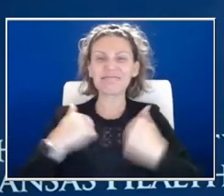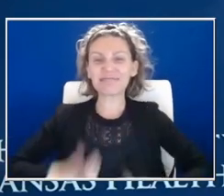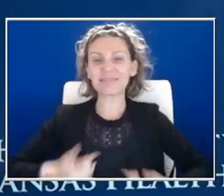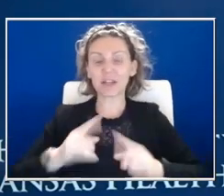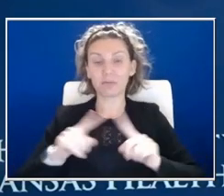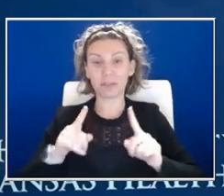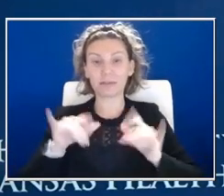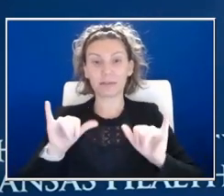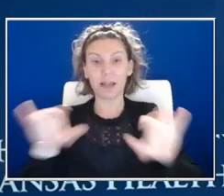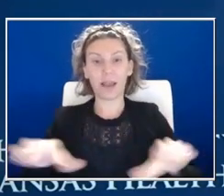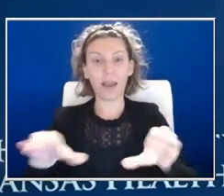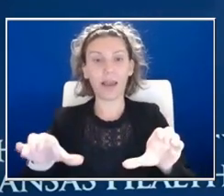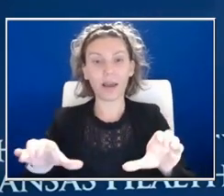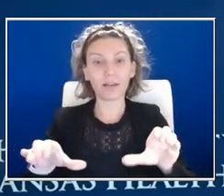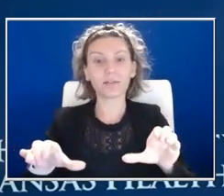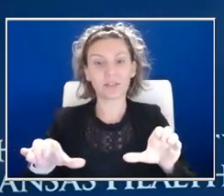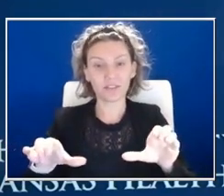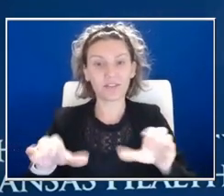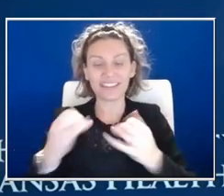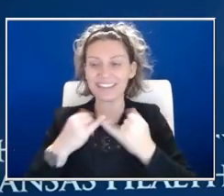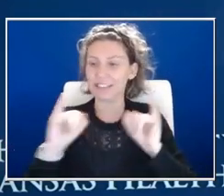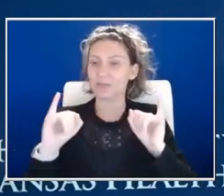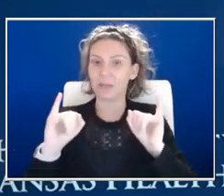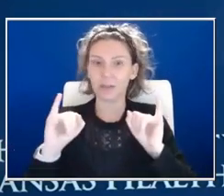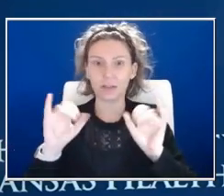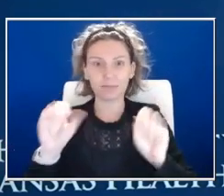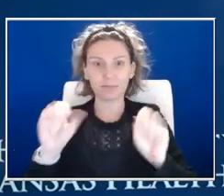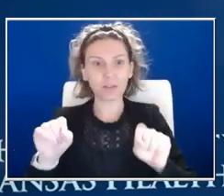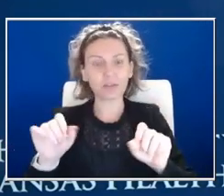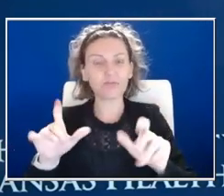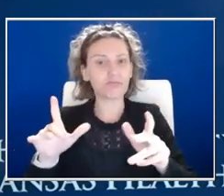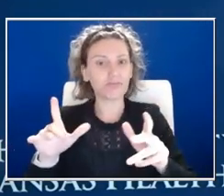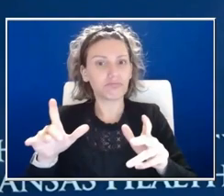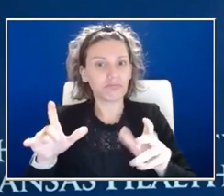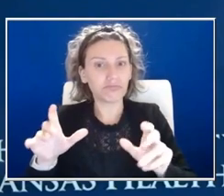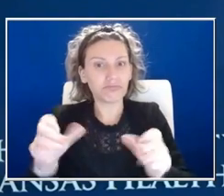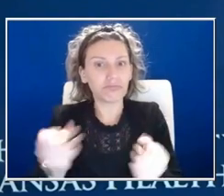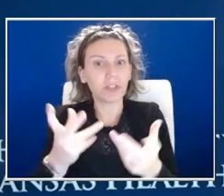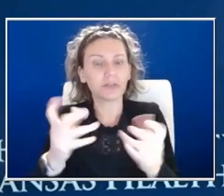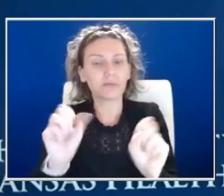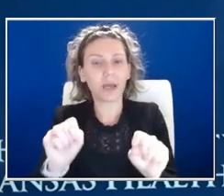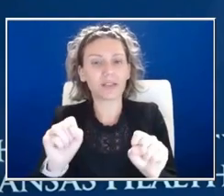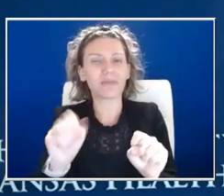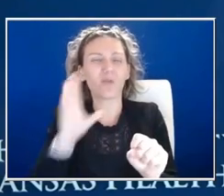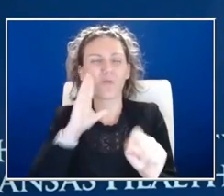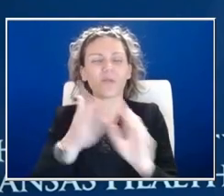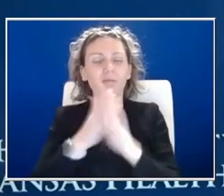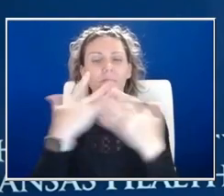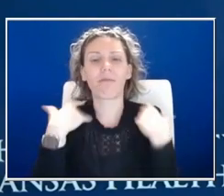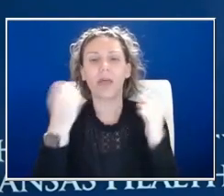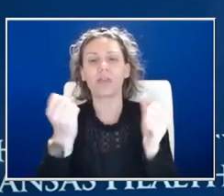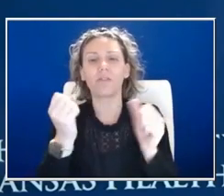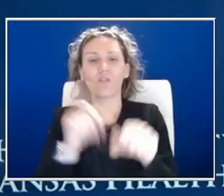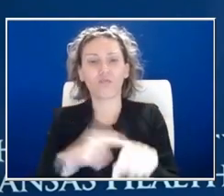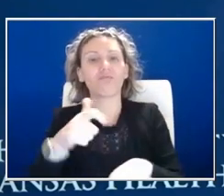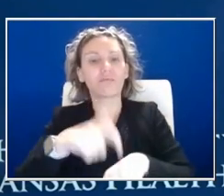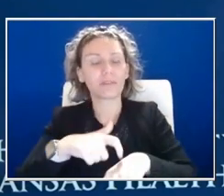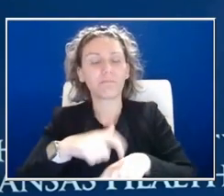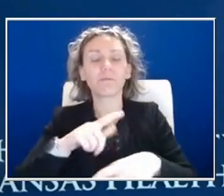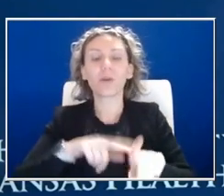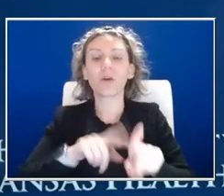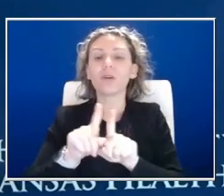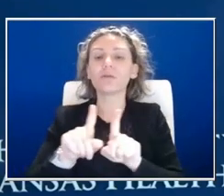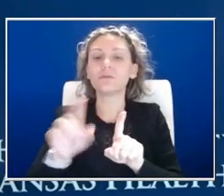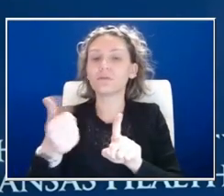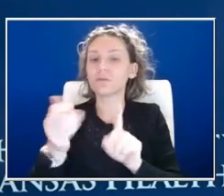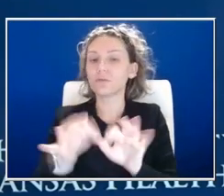want to try to stay independent as much as you can, because that's going to keep you healthier for longer. And I think another important thing